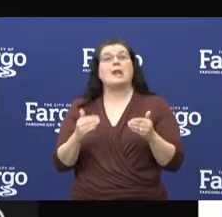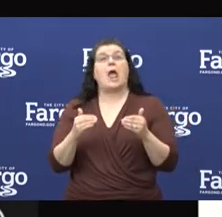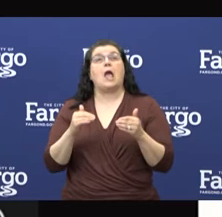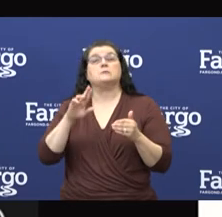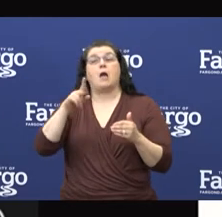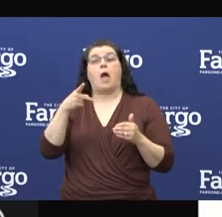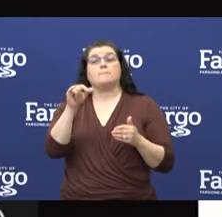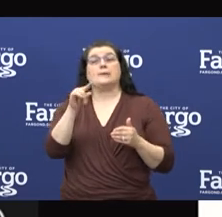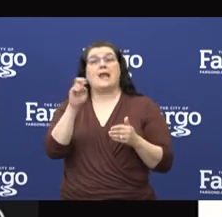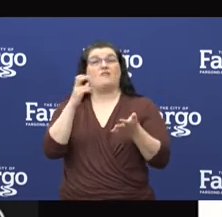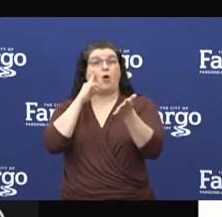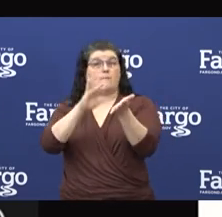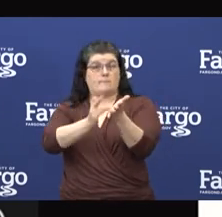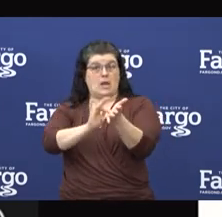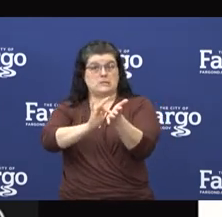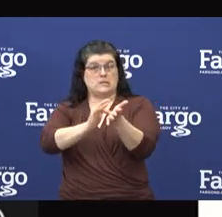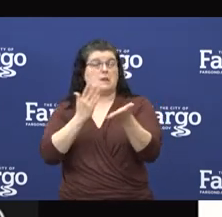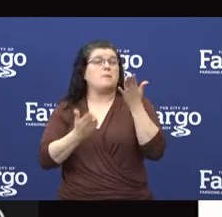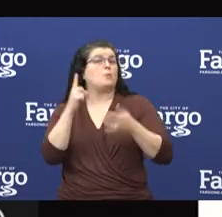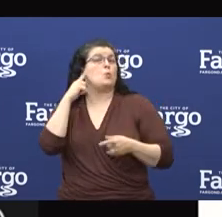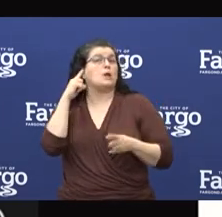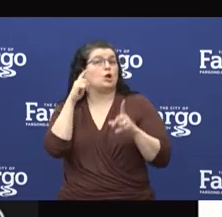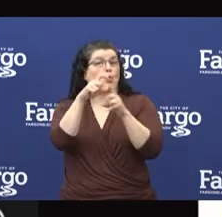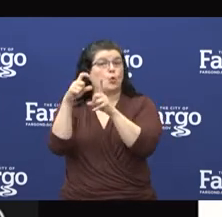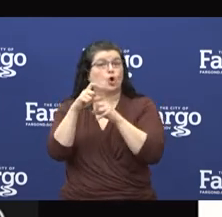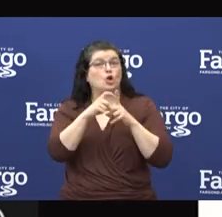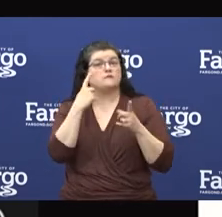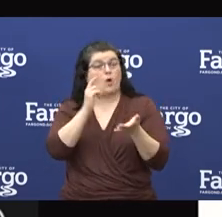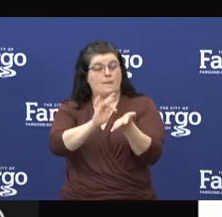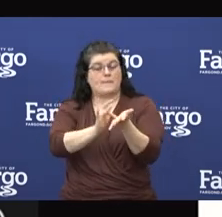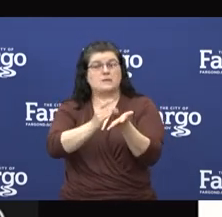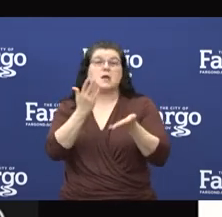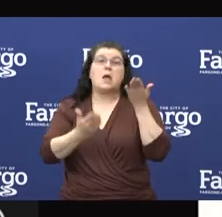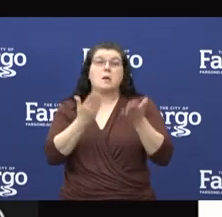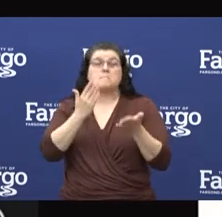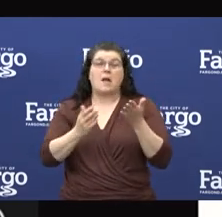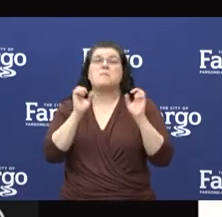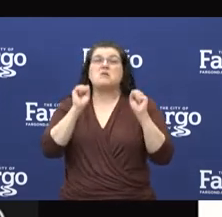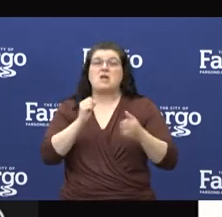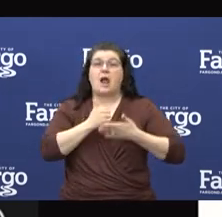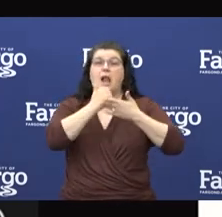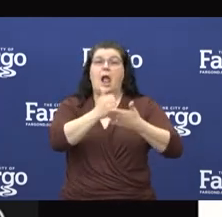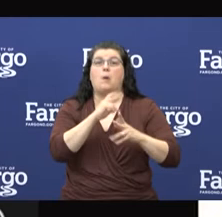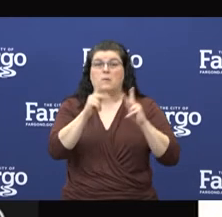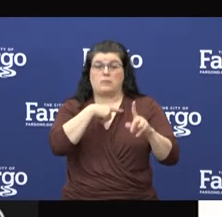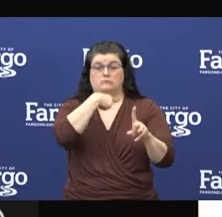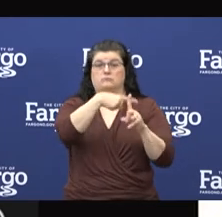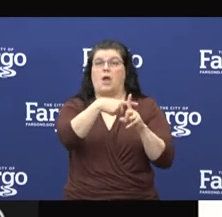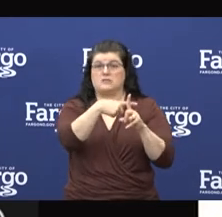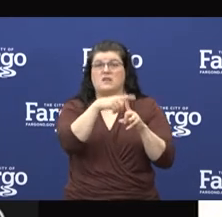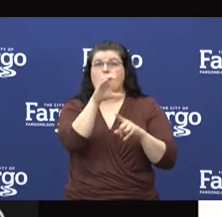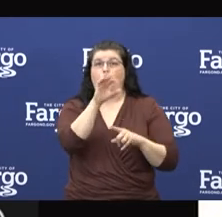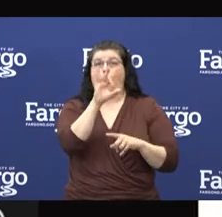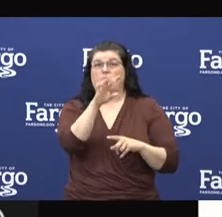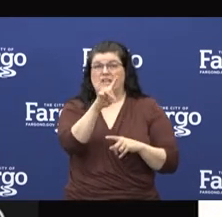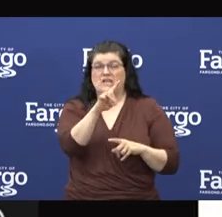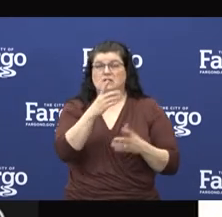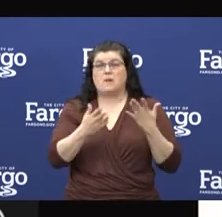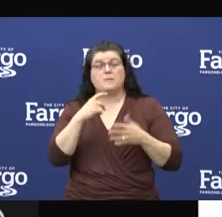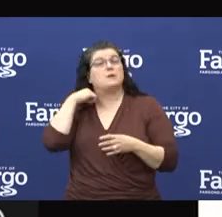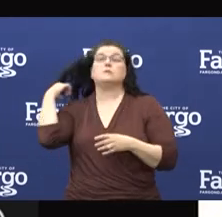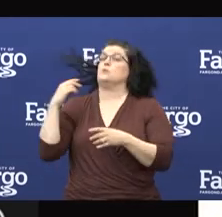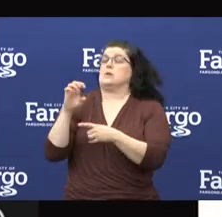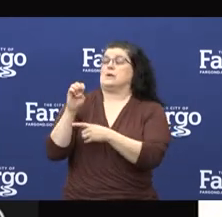some of the medications that you might be hearing about to potentially treat severe COVID-infected patients. At Essentia, we've